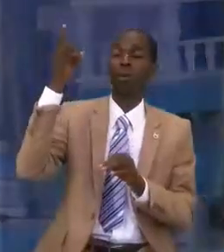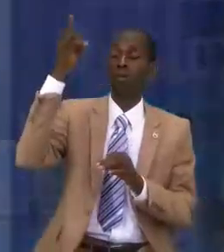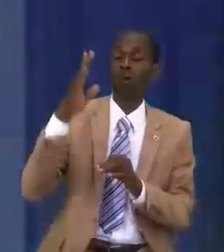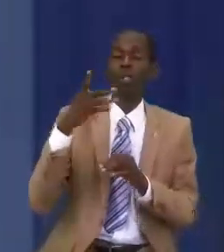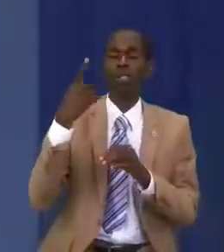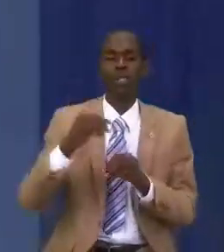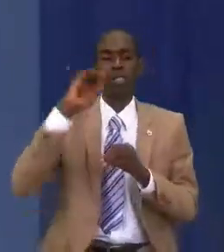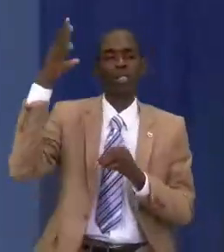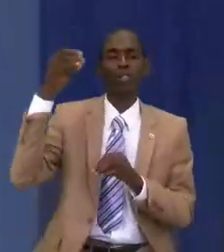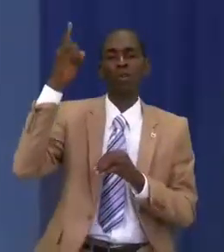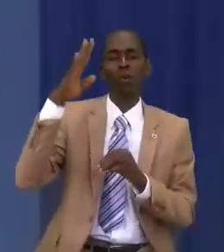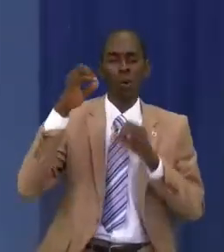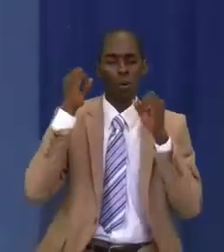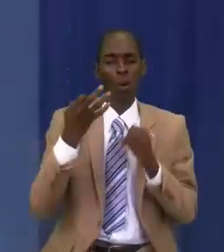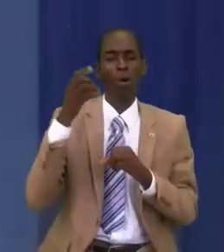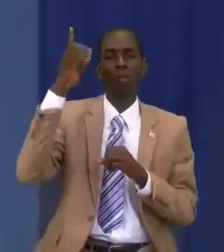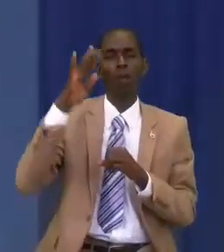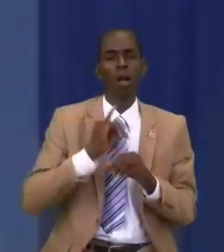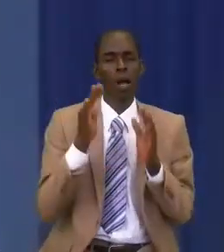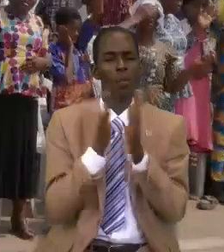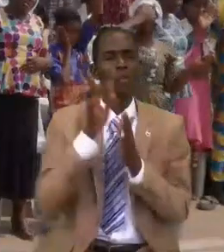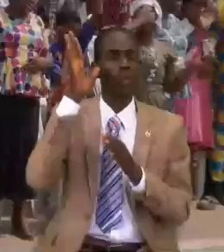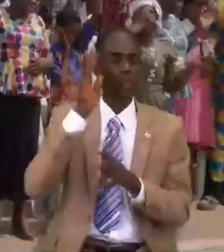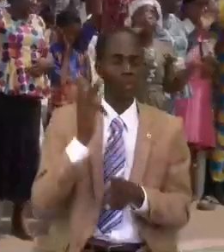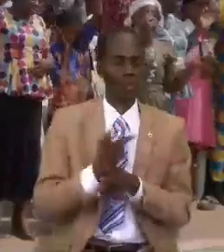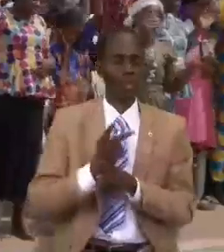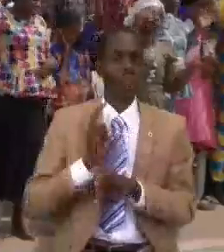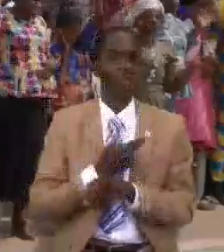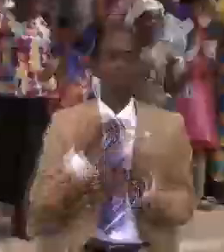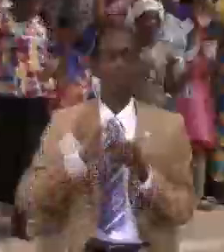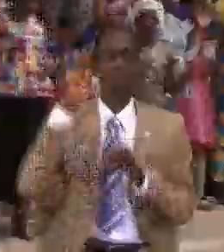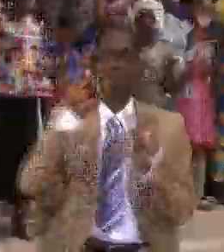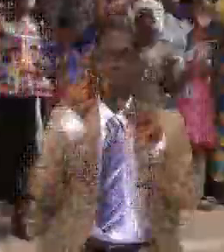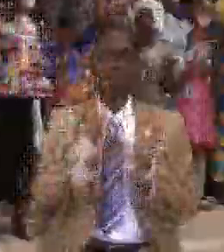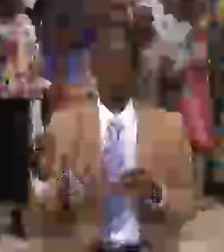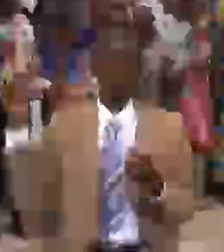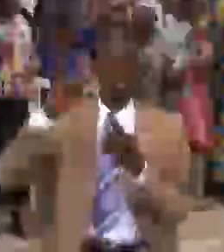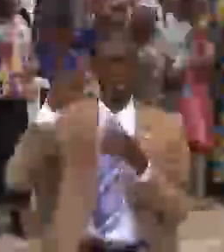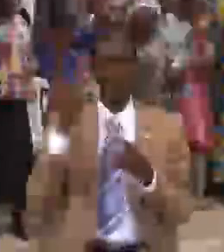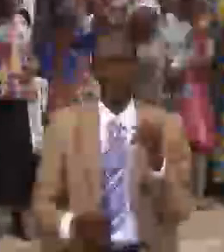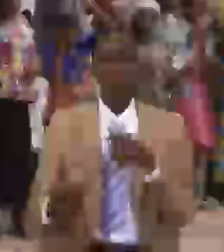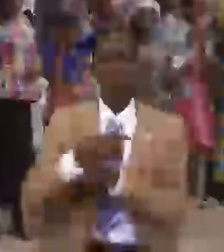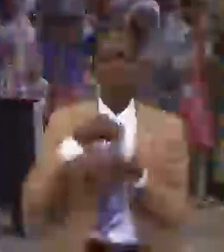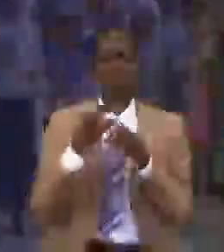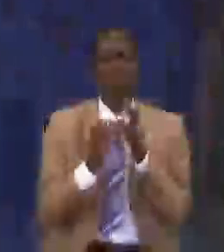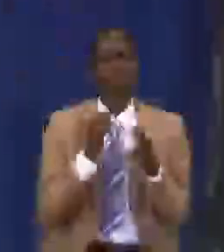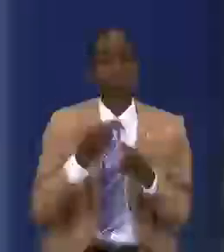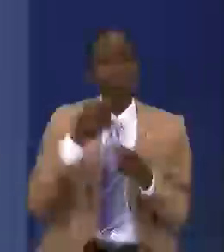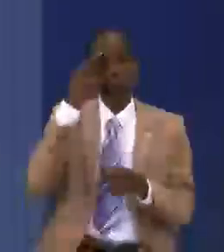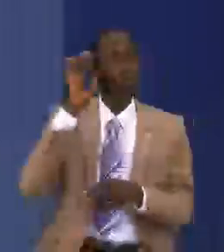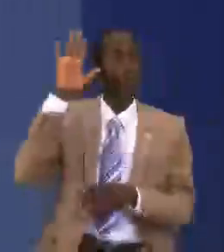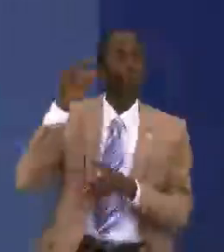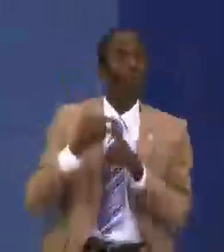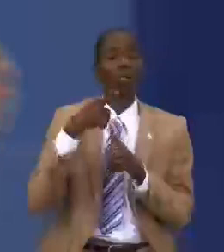your blessing until the final day. Because the word of God says there will be the most miserable of men